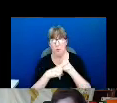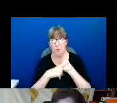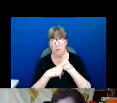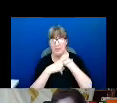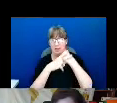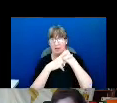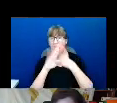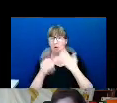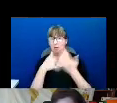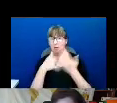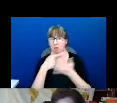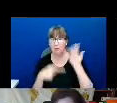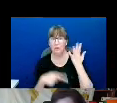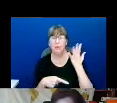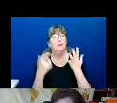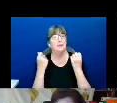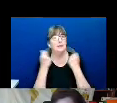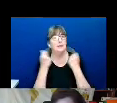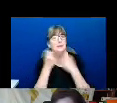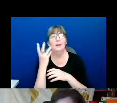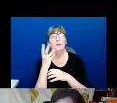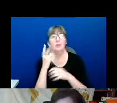spring by using the keyword search